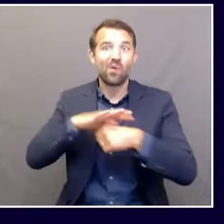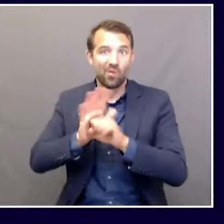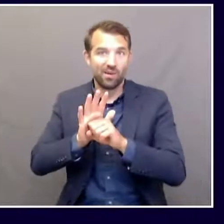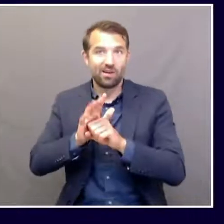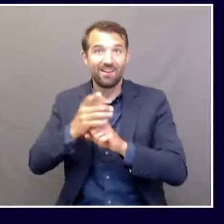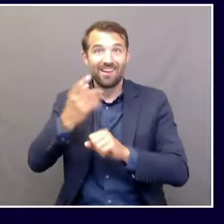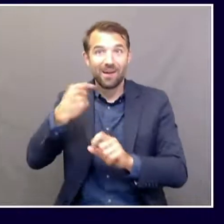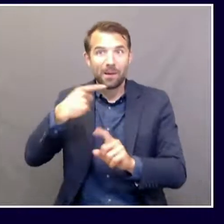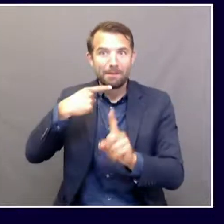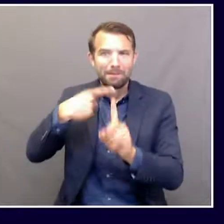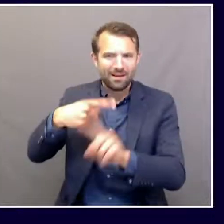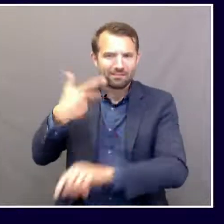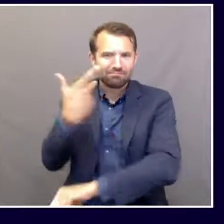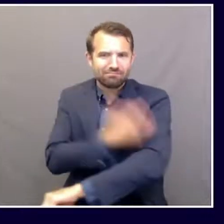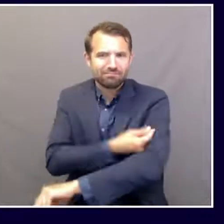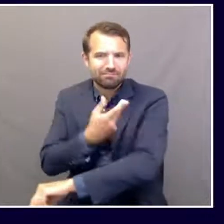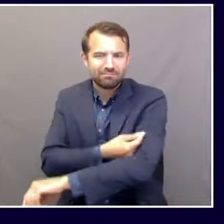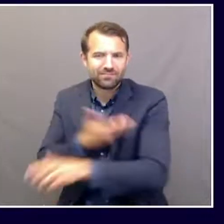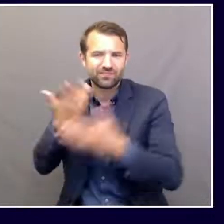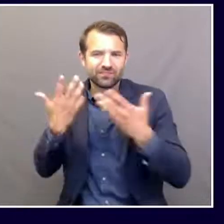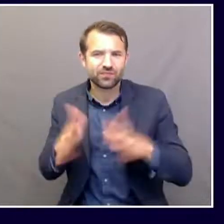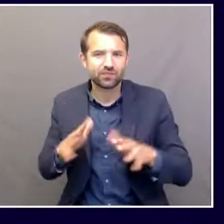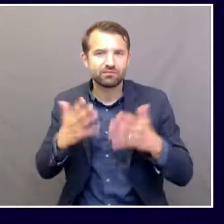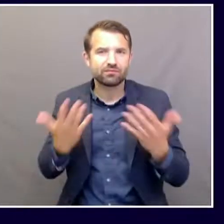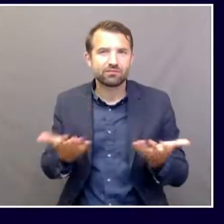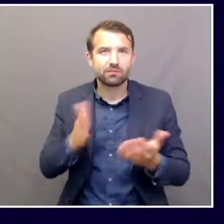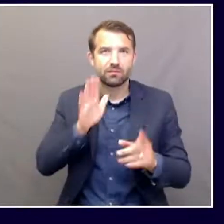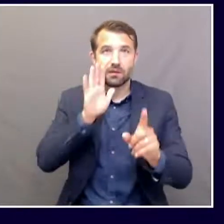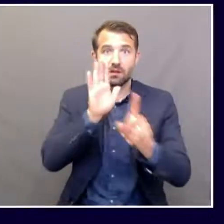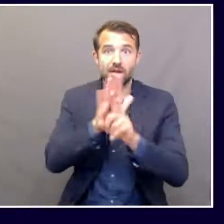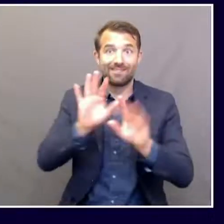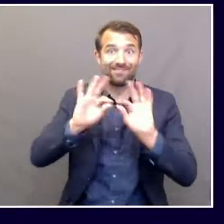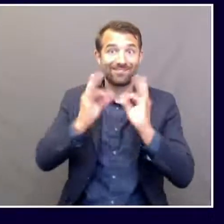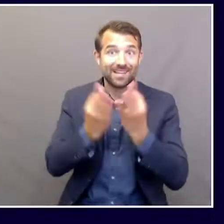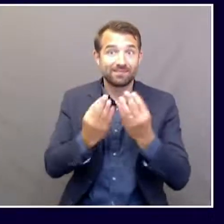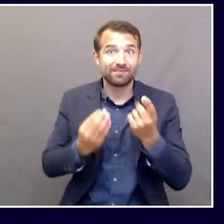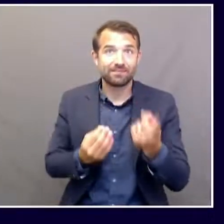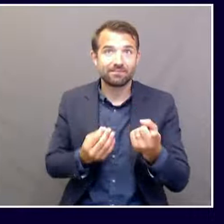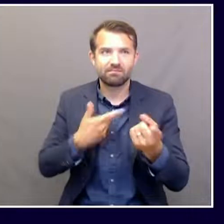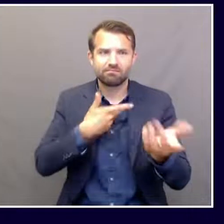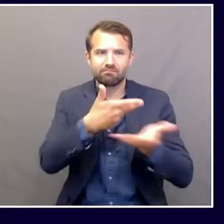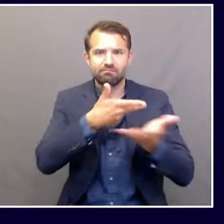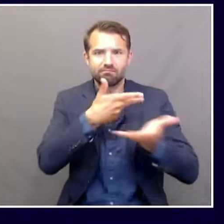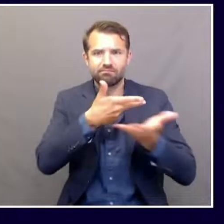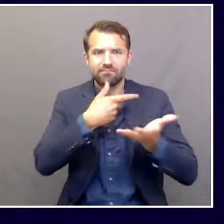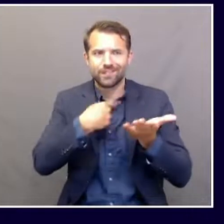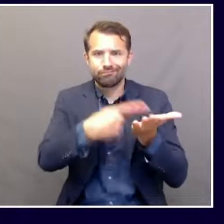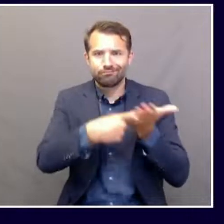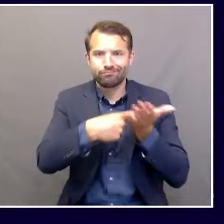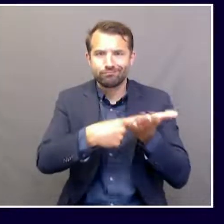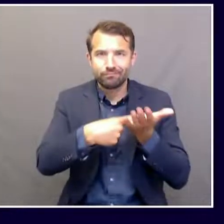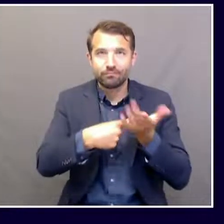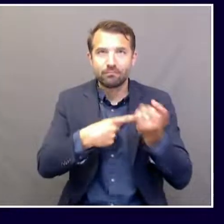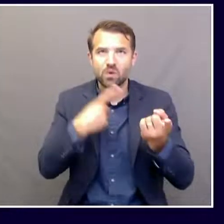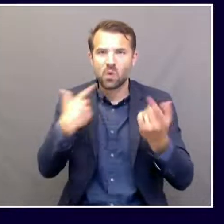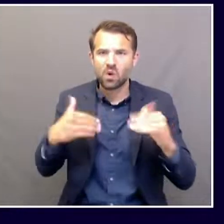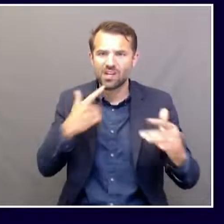are concerned that they could catch the virus and die after being fully vaccinated. What is the risk